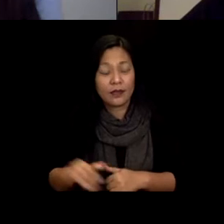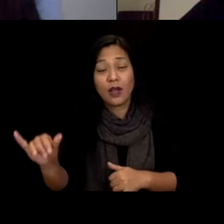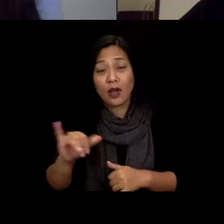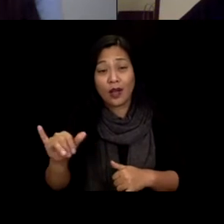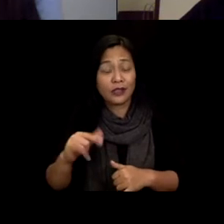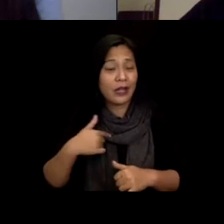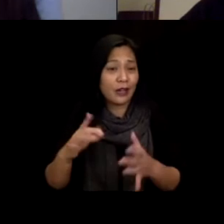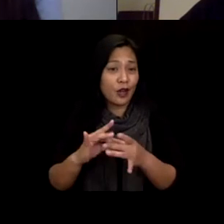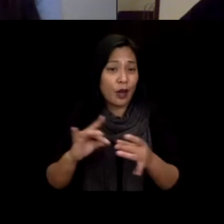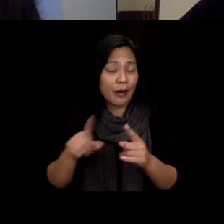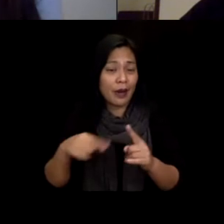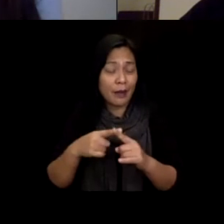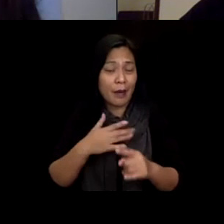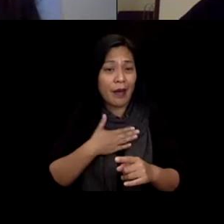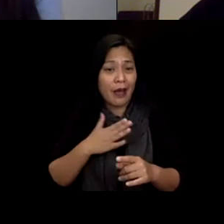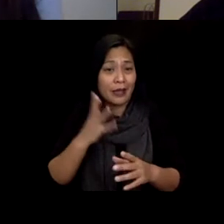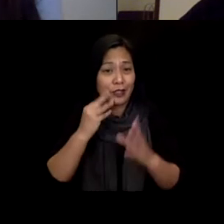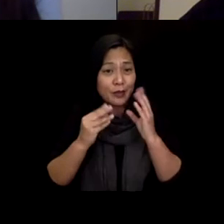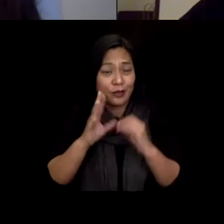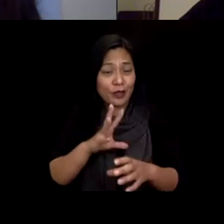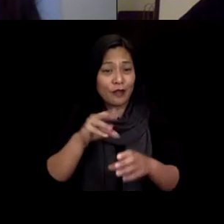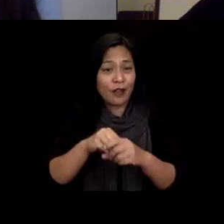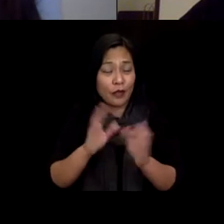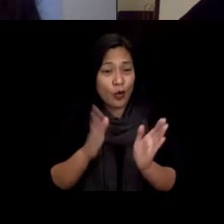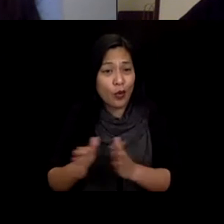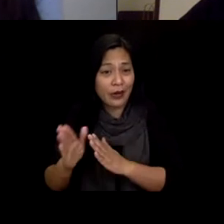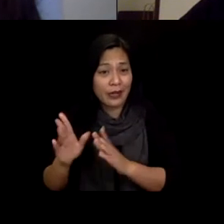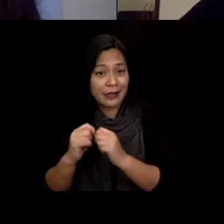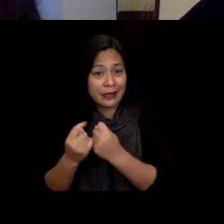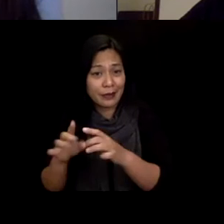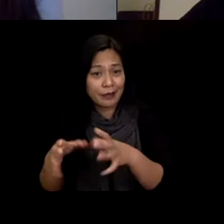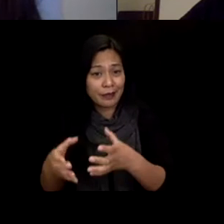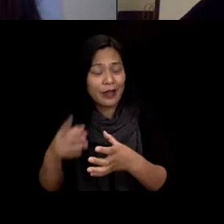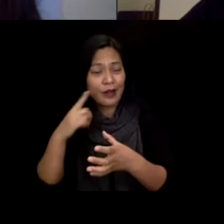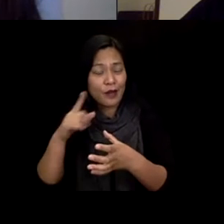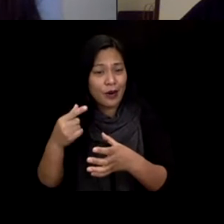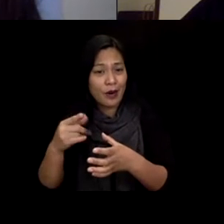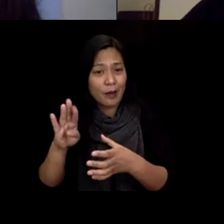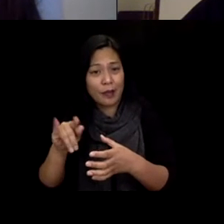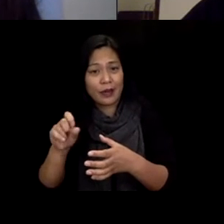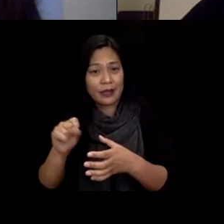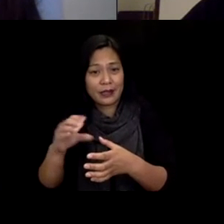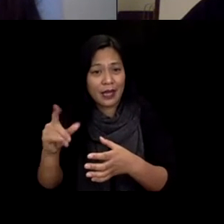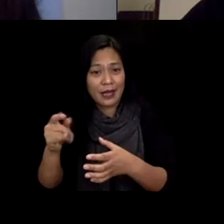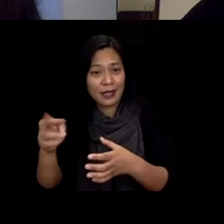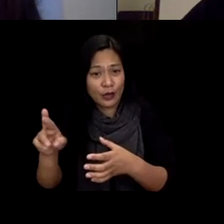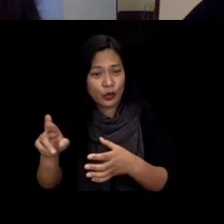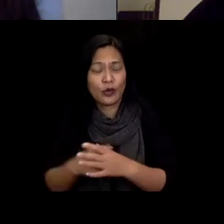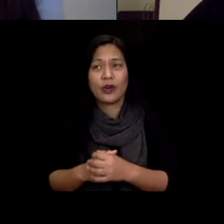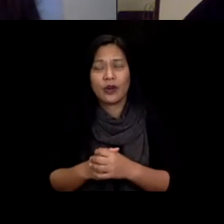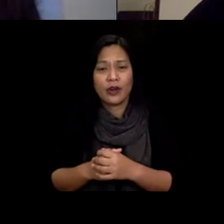Glitter's organizing team without any experience a part of a festival or doing, arts programming